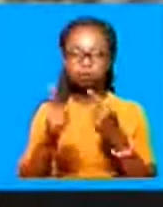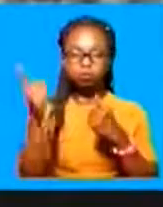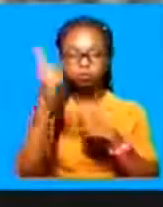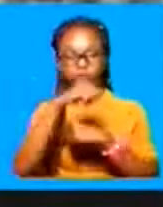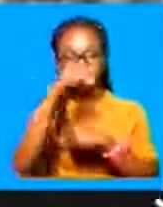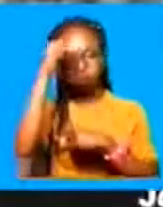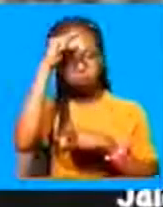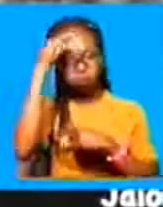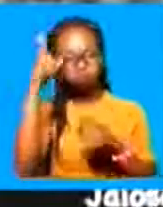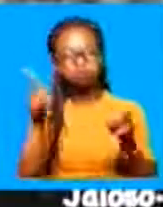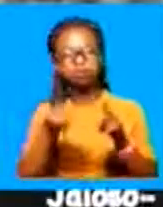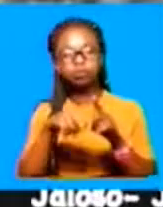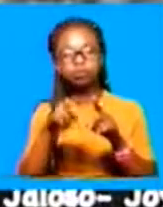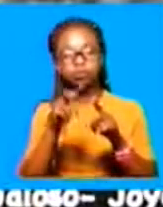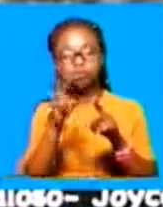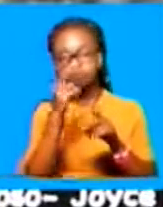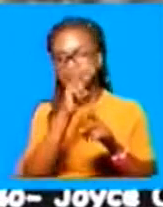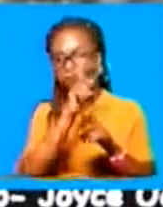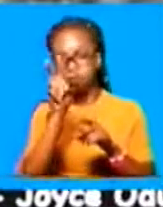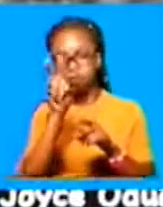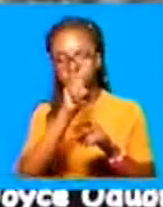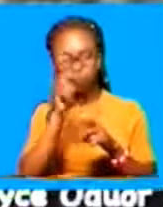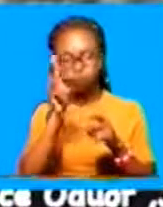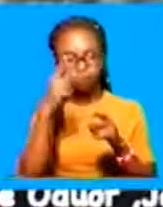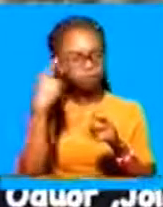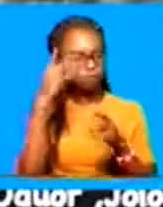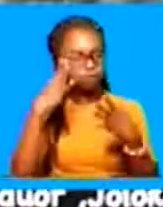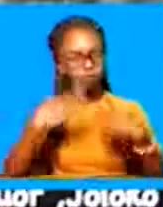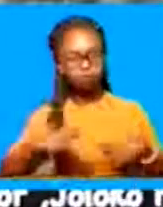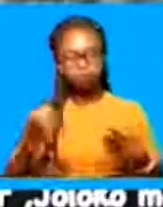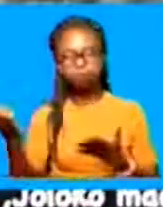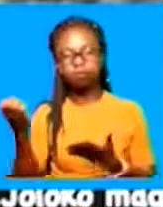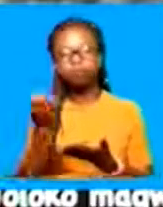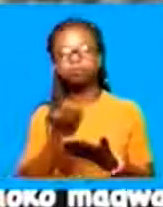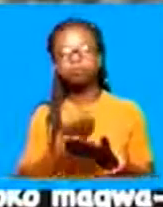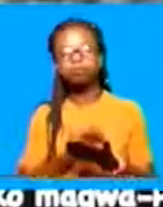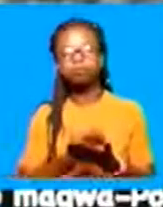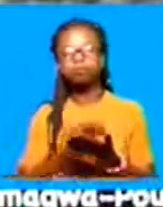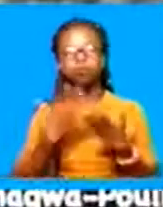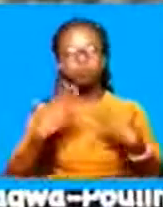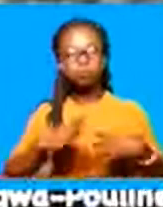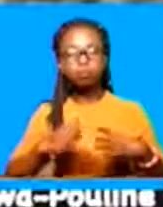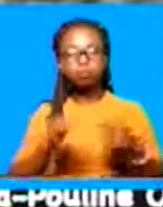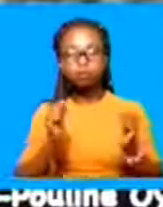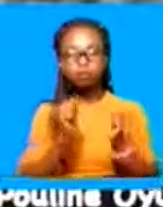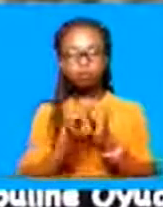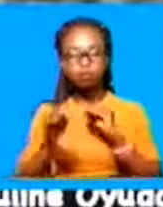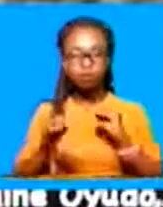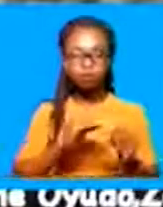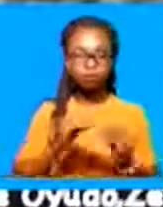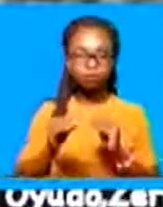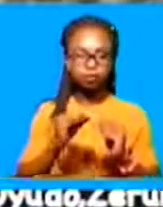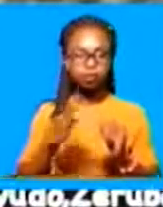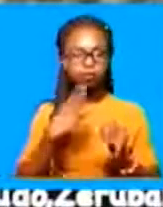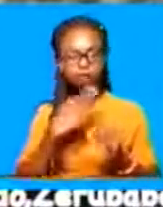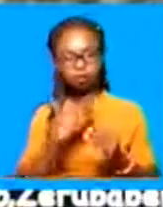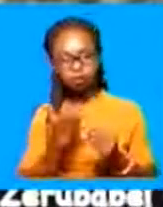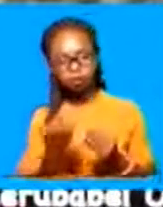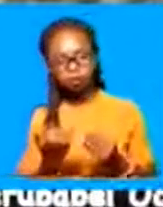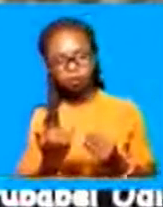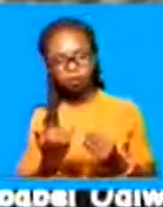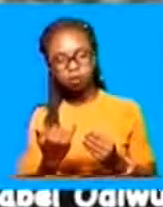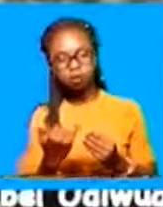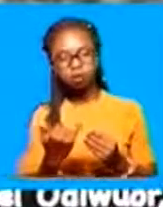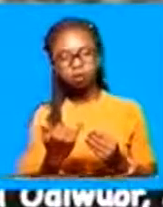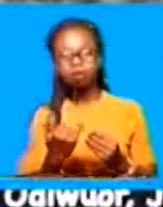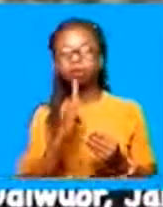the government is also looking for people to employ people who have disability. So they are going to have an